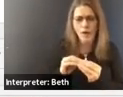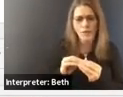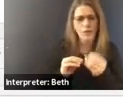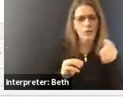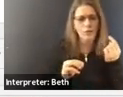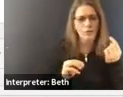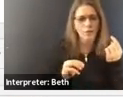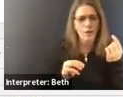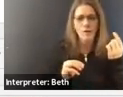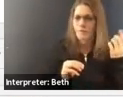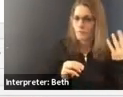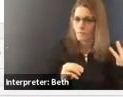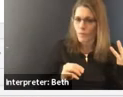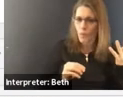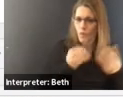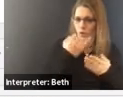here.